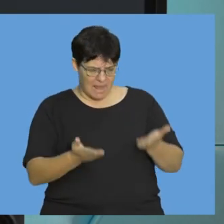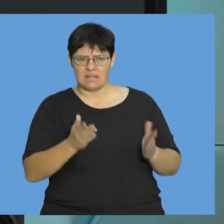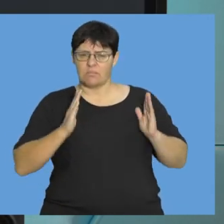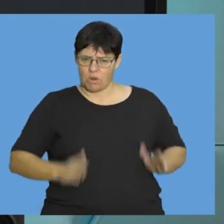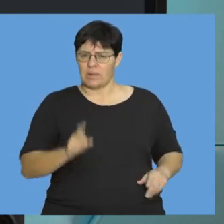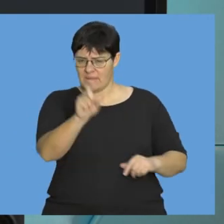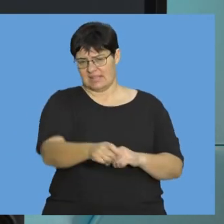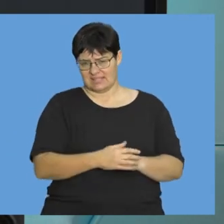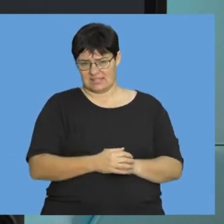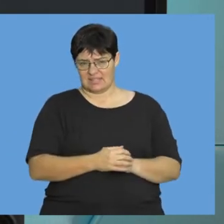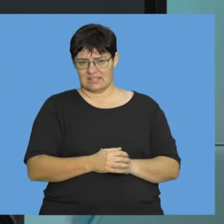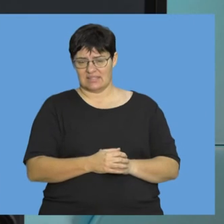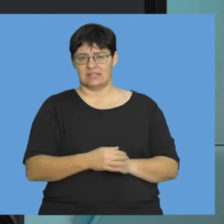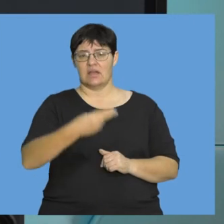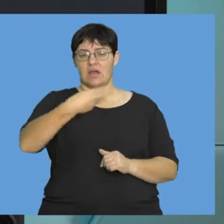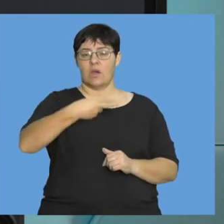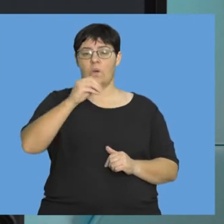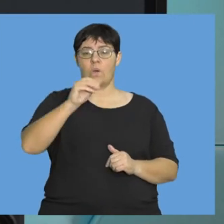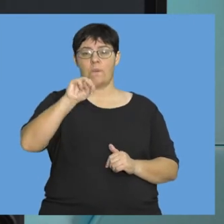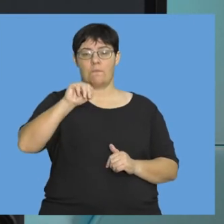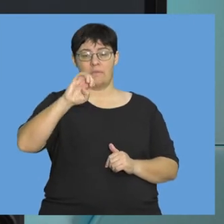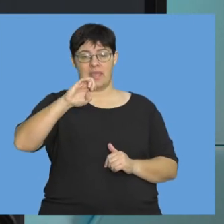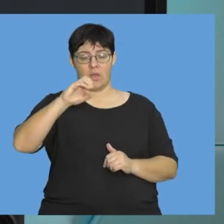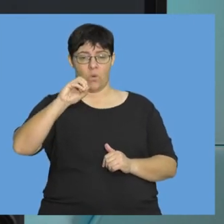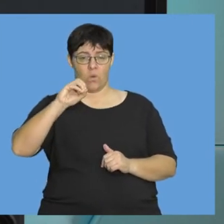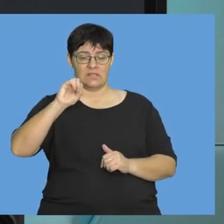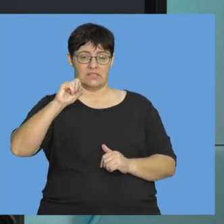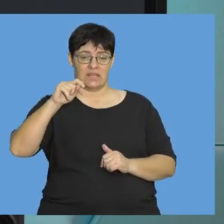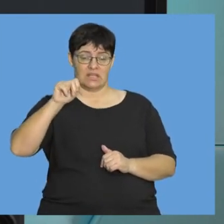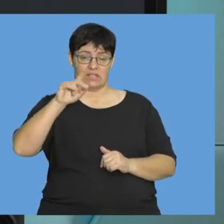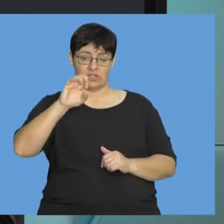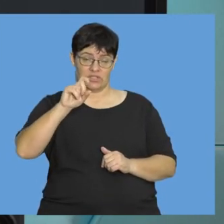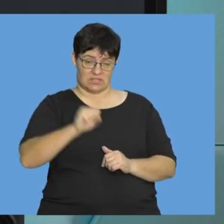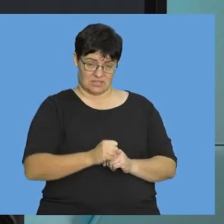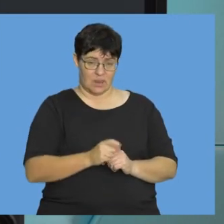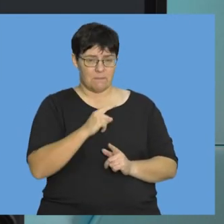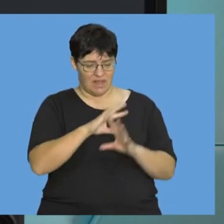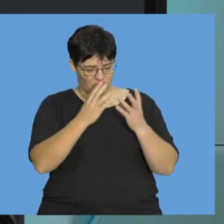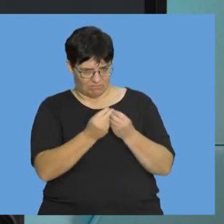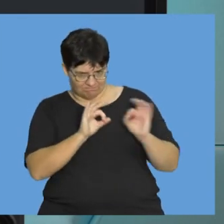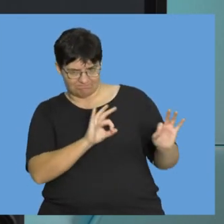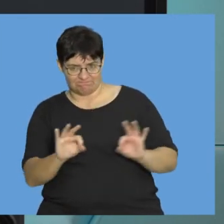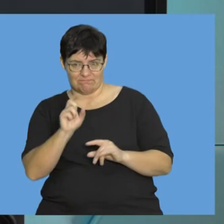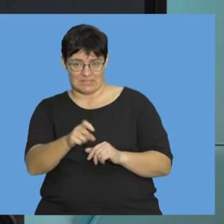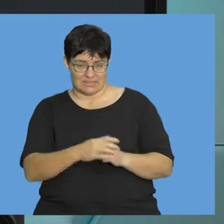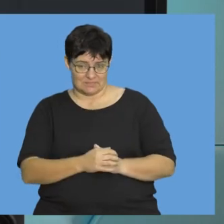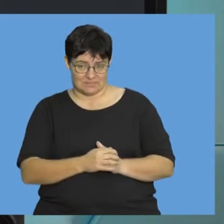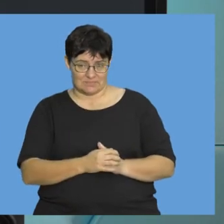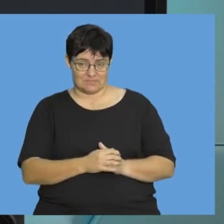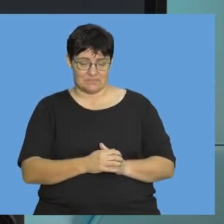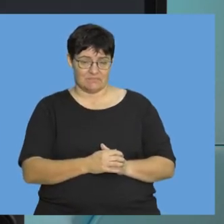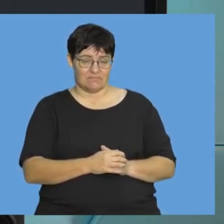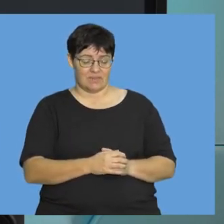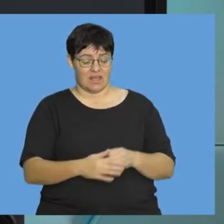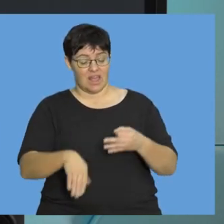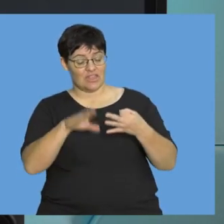it's a balance. We've got to keep our body balanced. Homeostasis, right, keeping it right all together